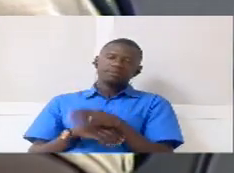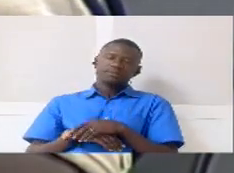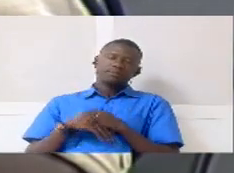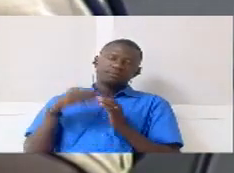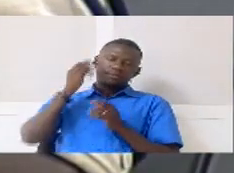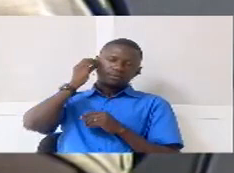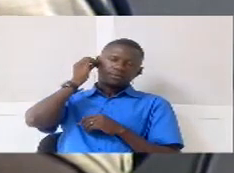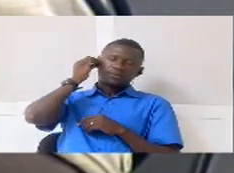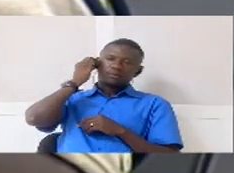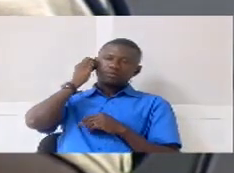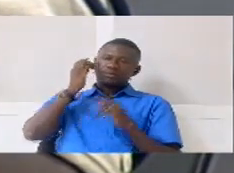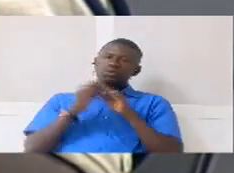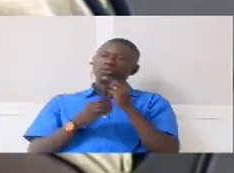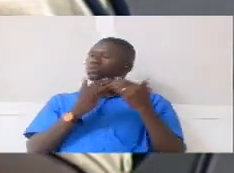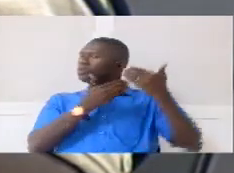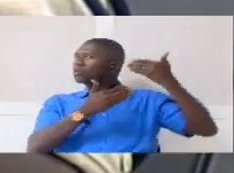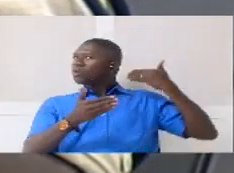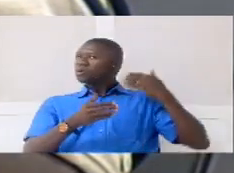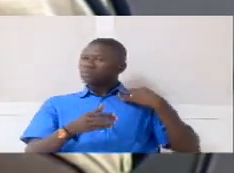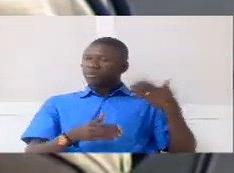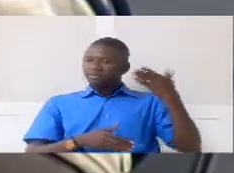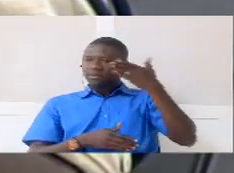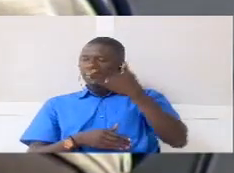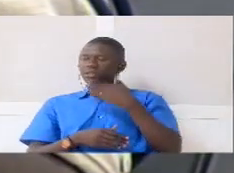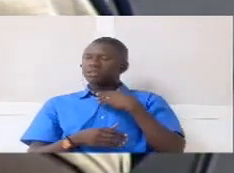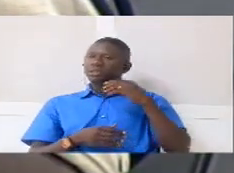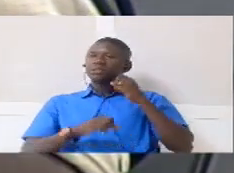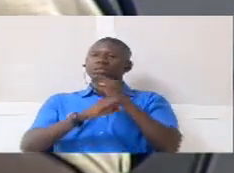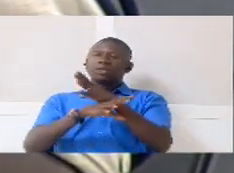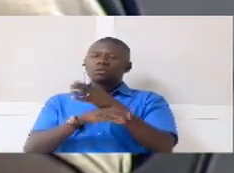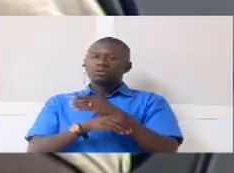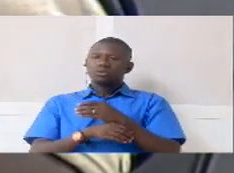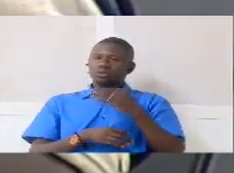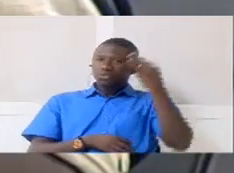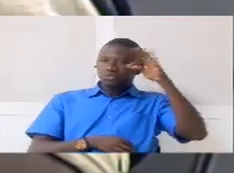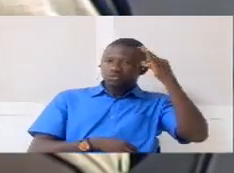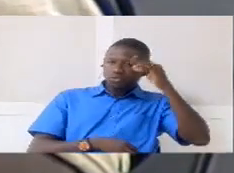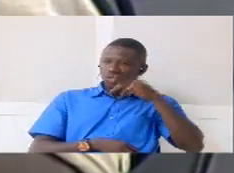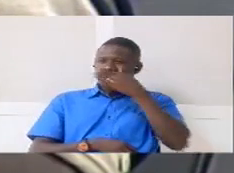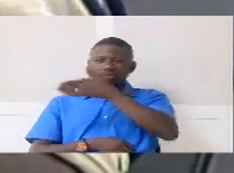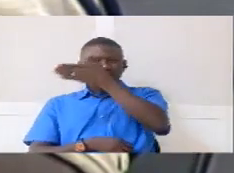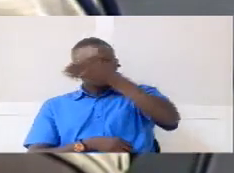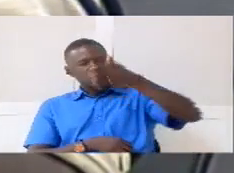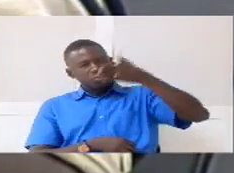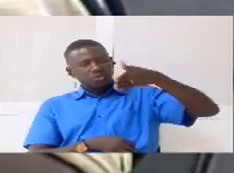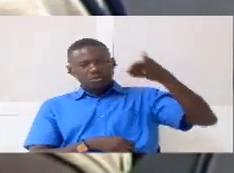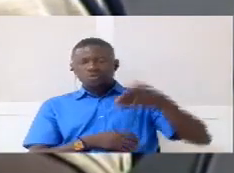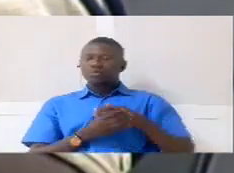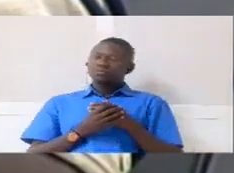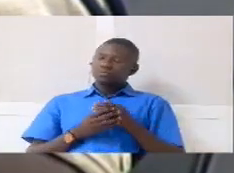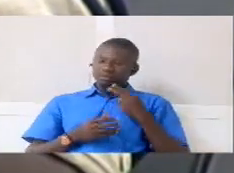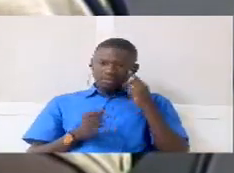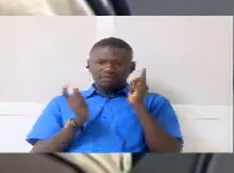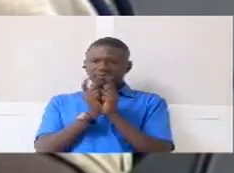Because not long ago, I went to Ghana on a study tour. I found 5